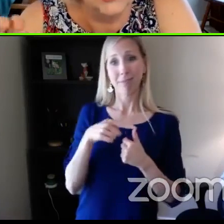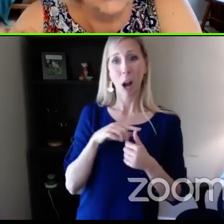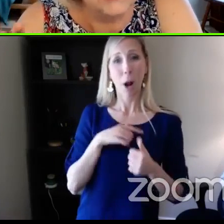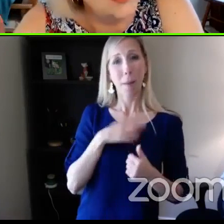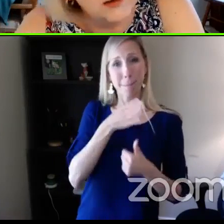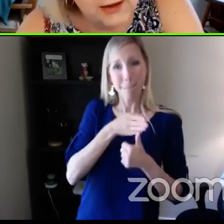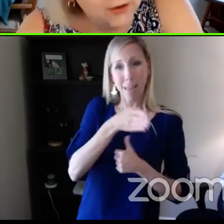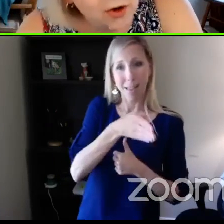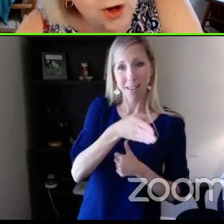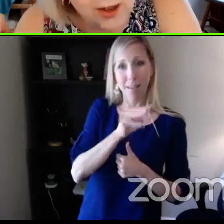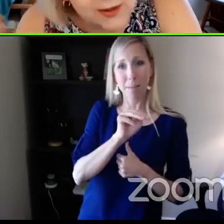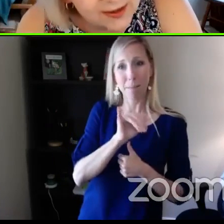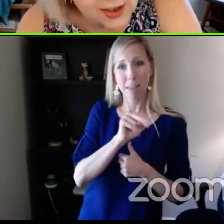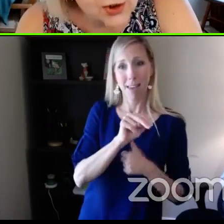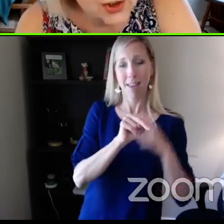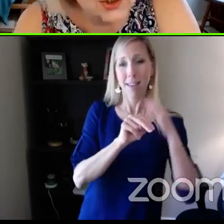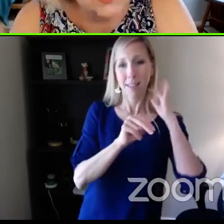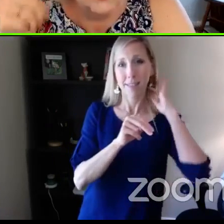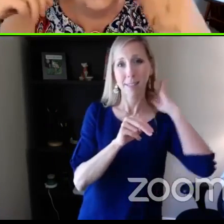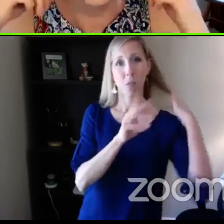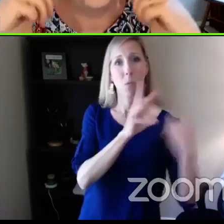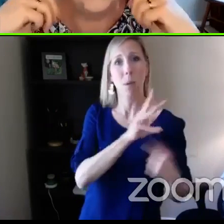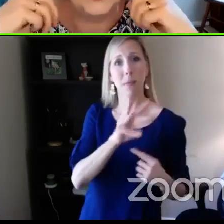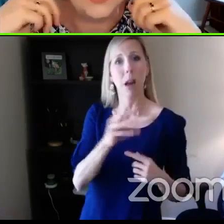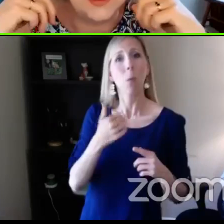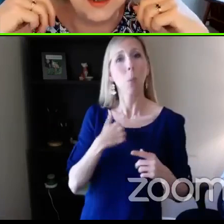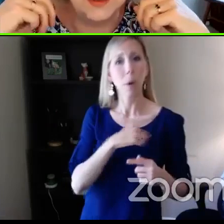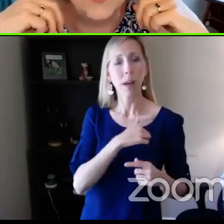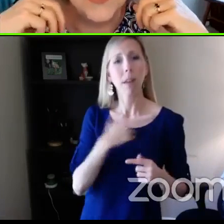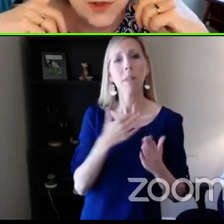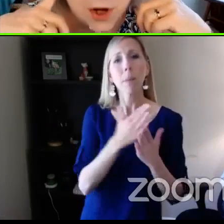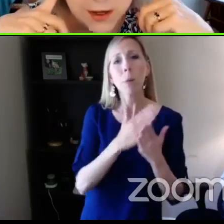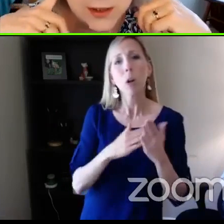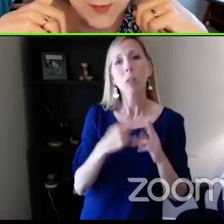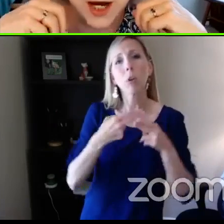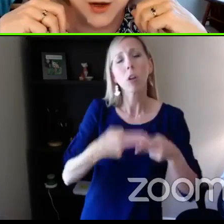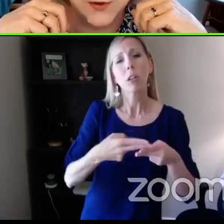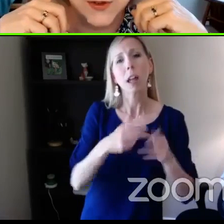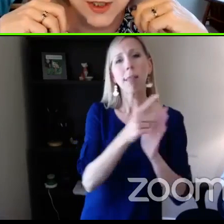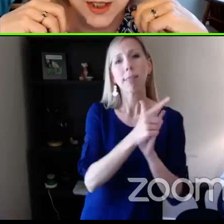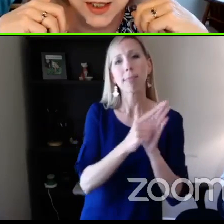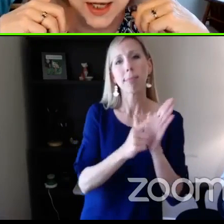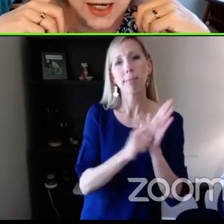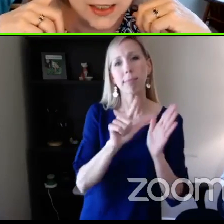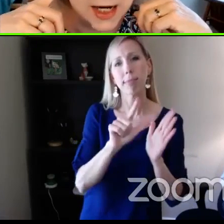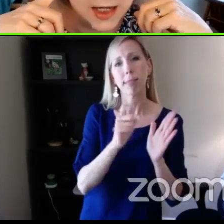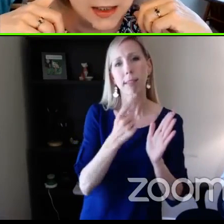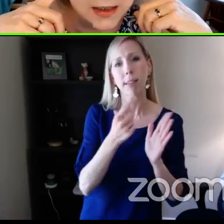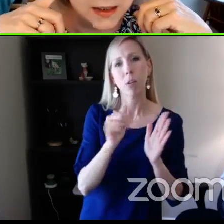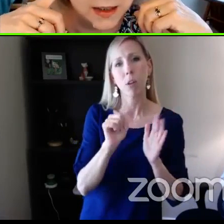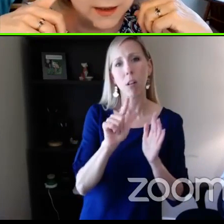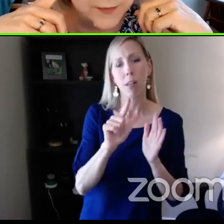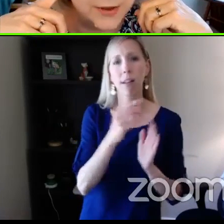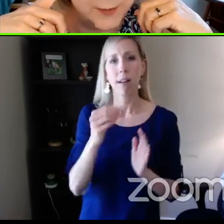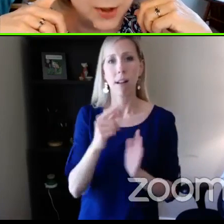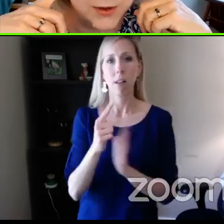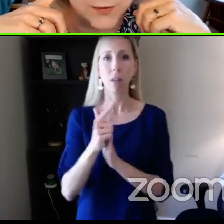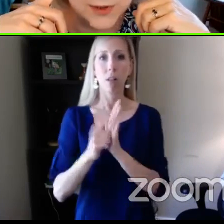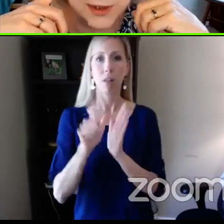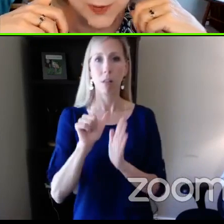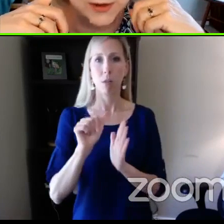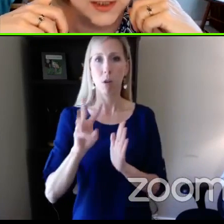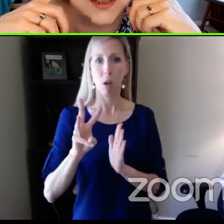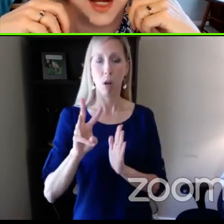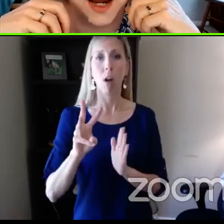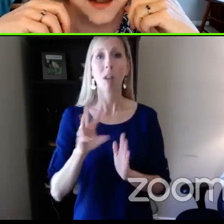whole legal and law section that really talks about ADA, the Americans